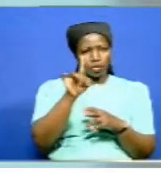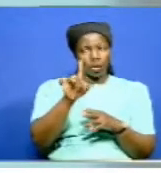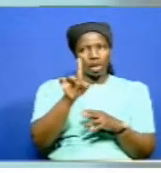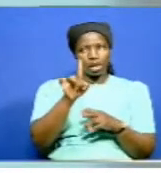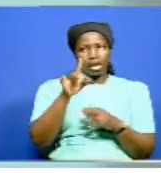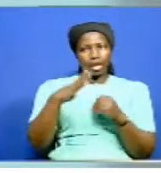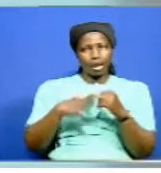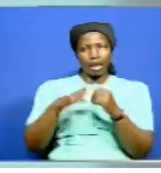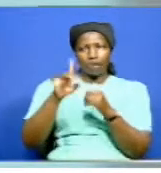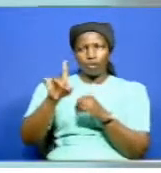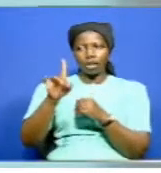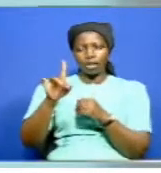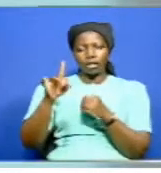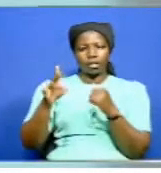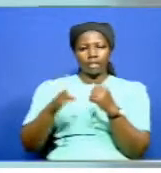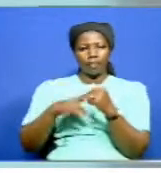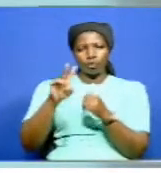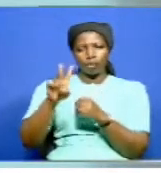1.191725. That is